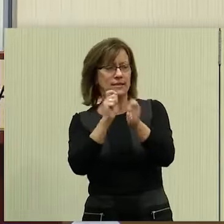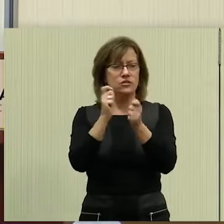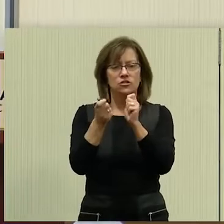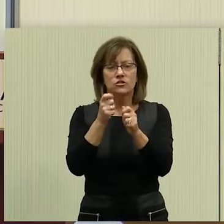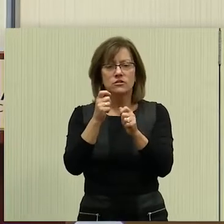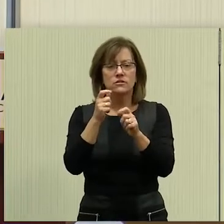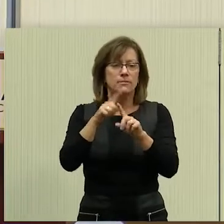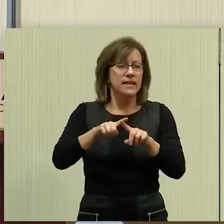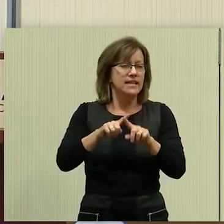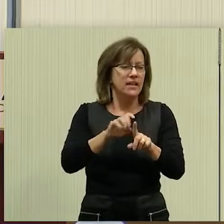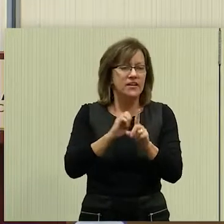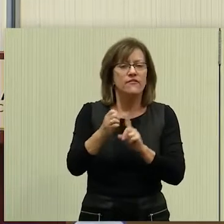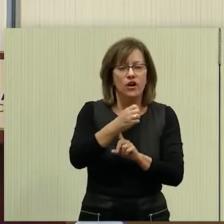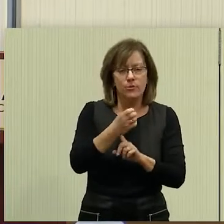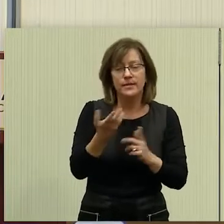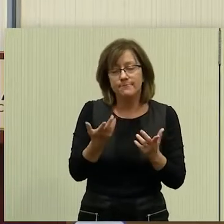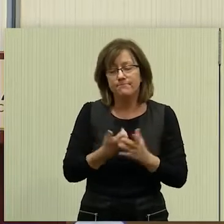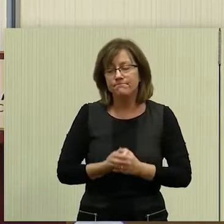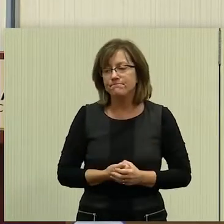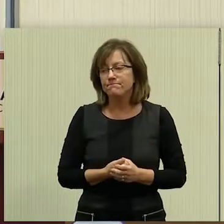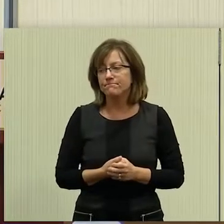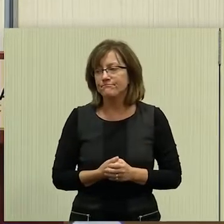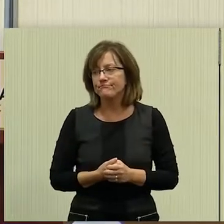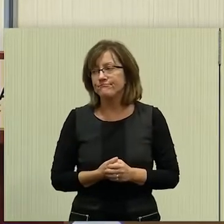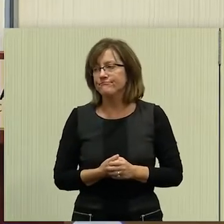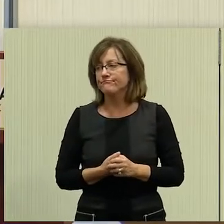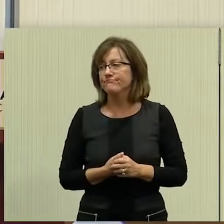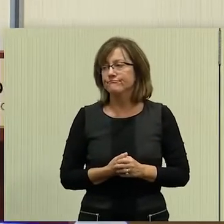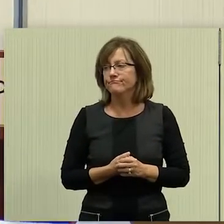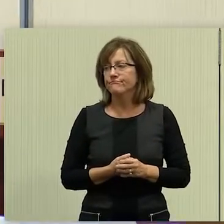skills. Whoops.